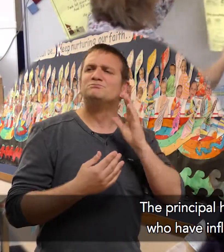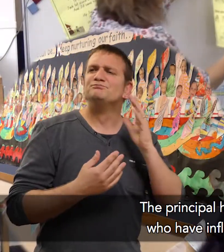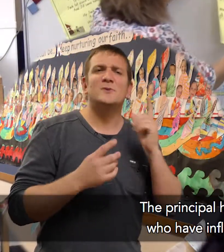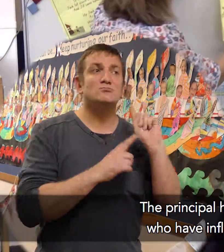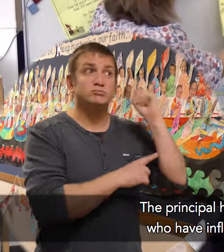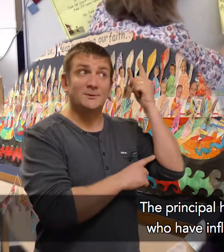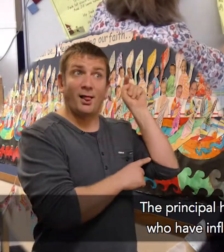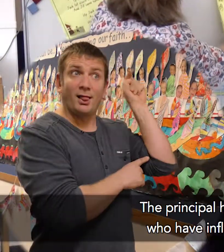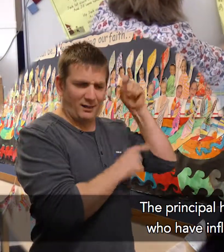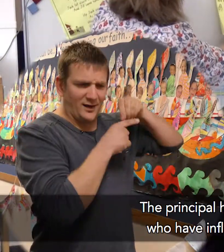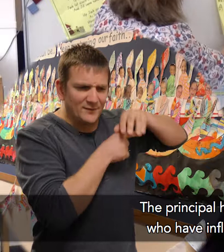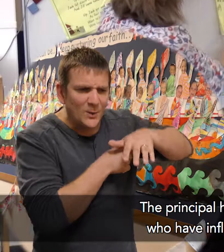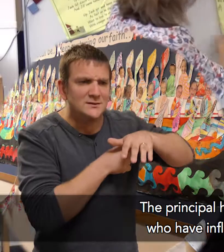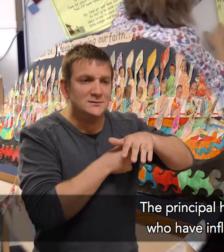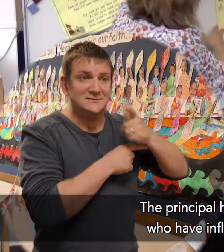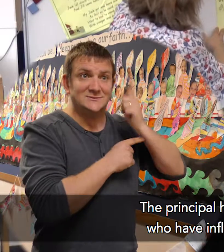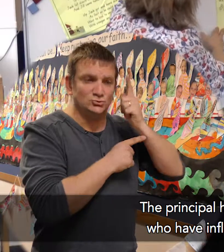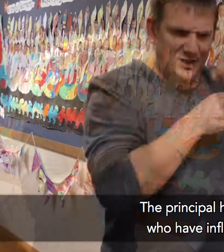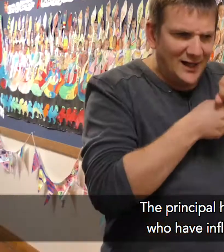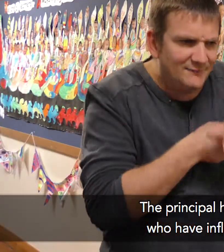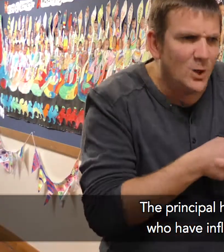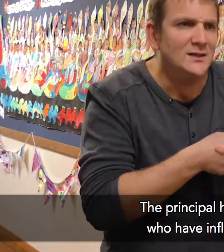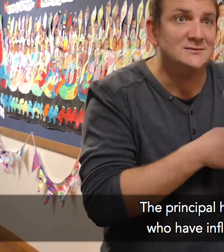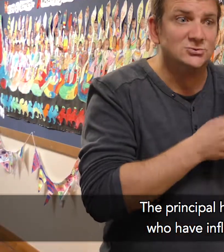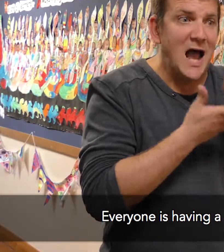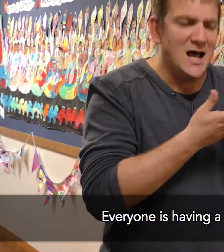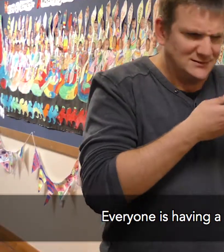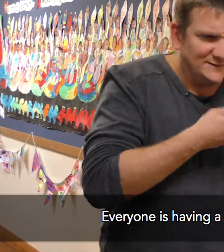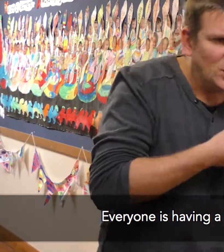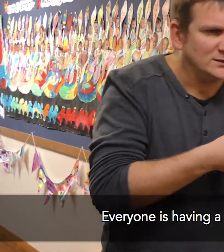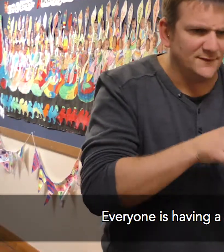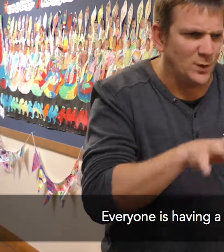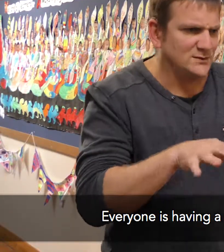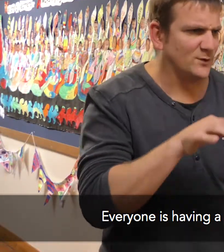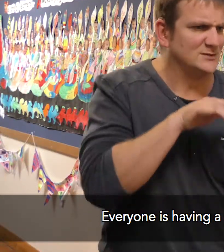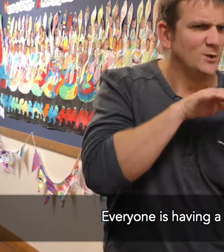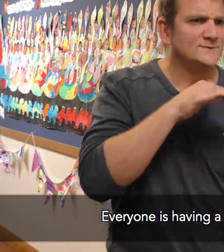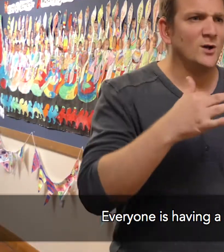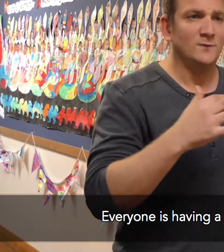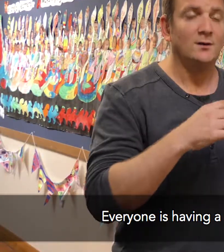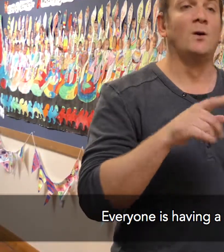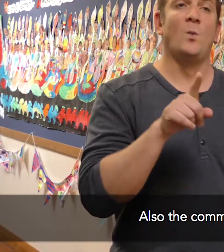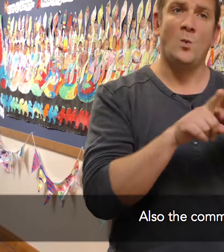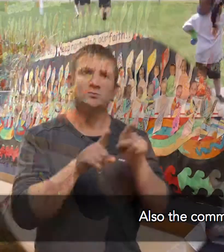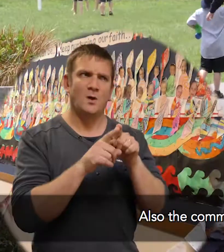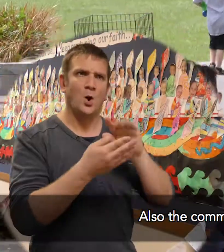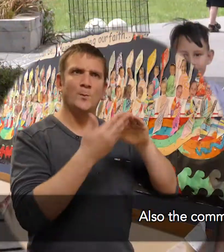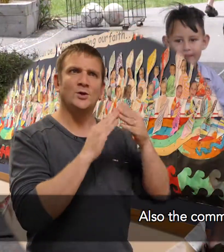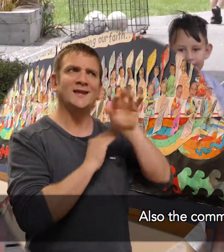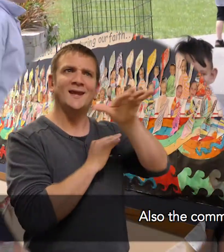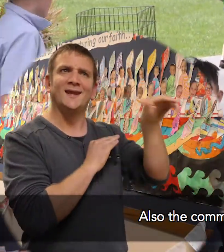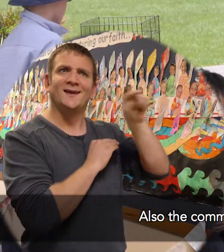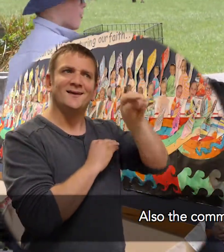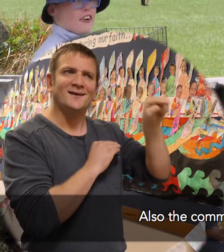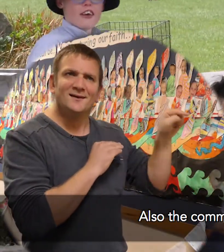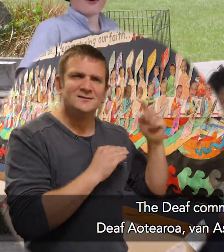The principal has influenced the teachers, who've influenced the teacher aides. Everyone is having a positive influence on each other. Also,